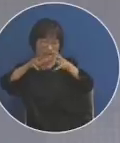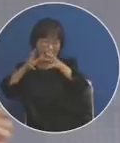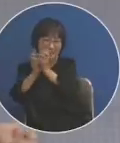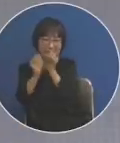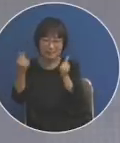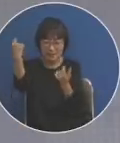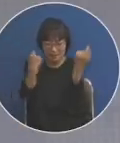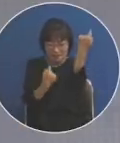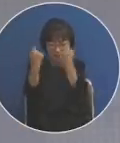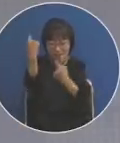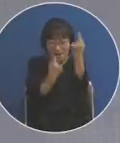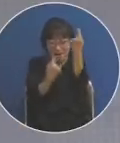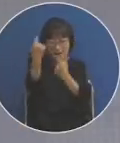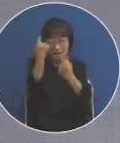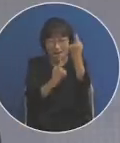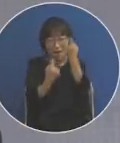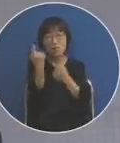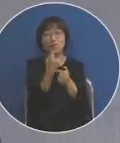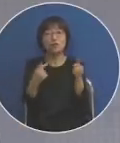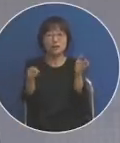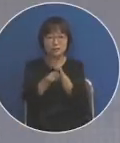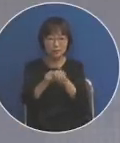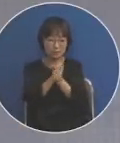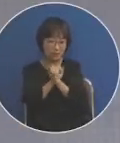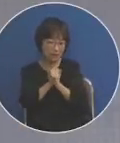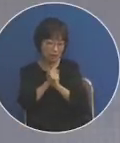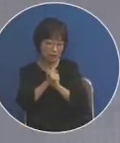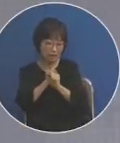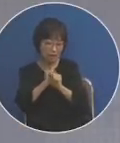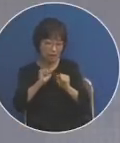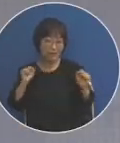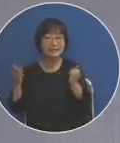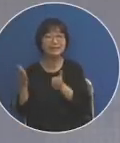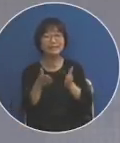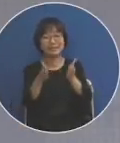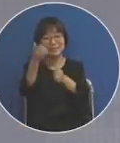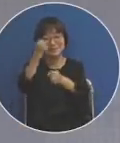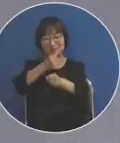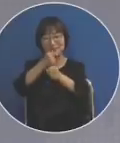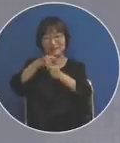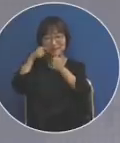And the covenant that God has given to Emmanuel Church was to build up the highway so that people of